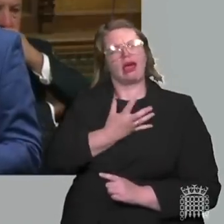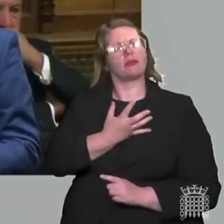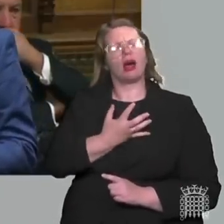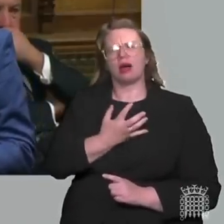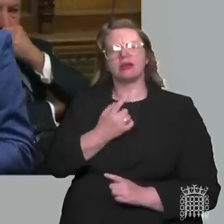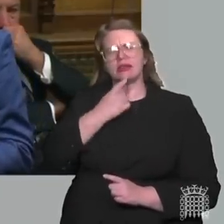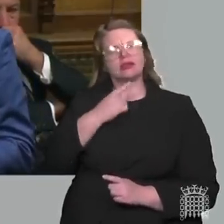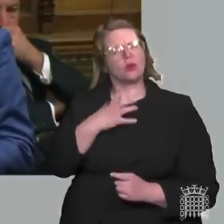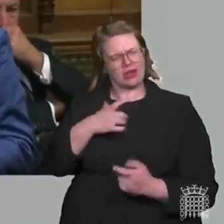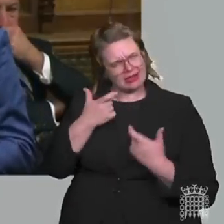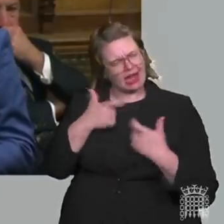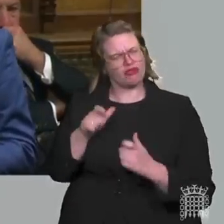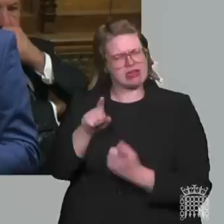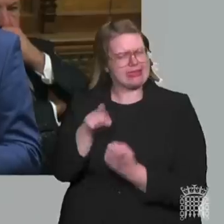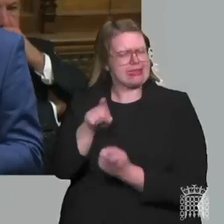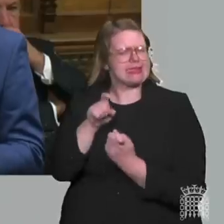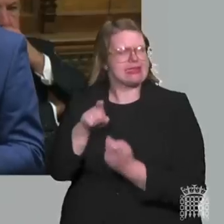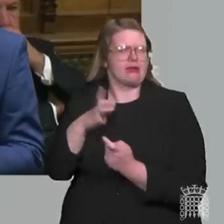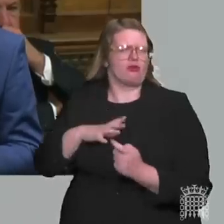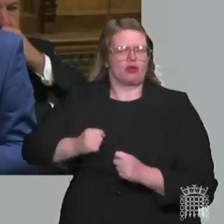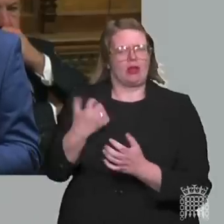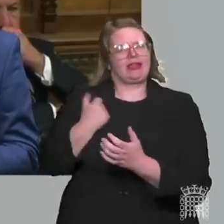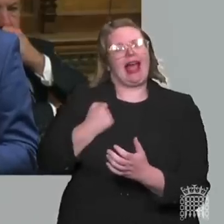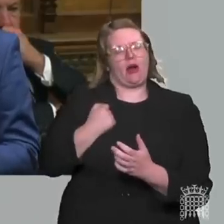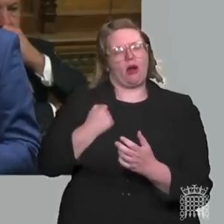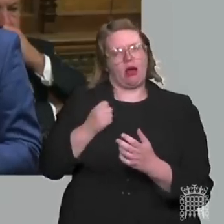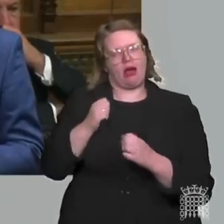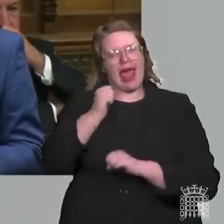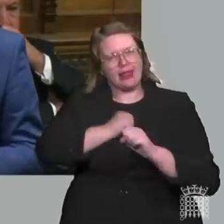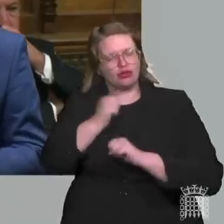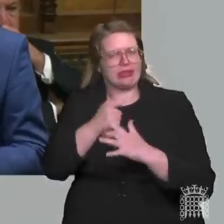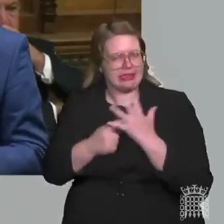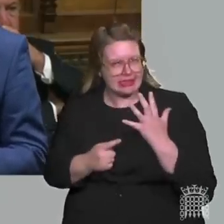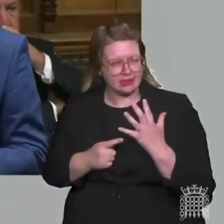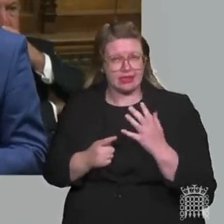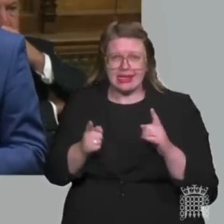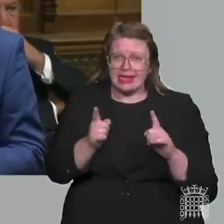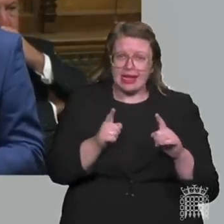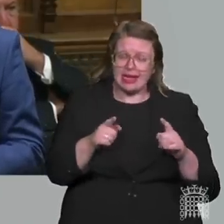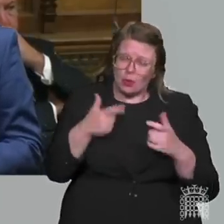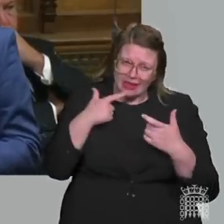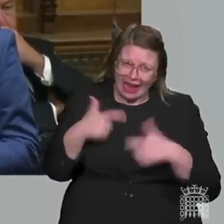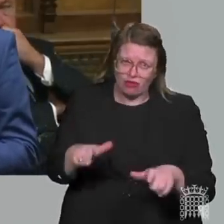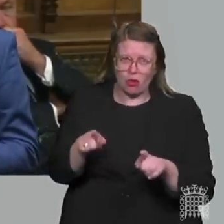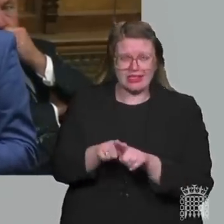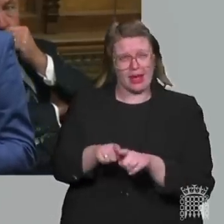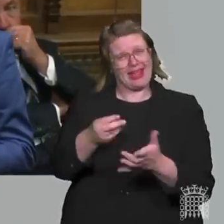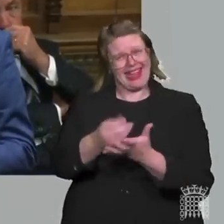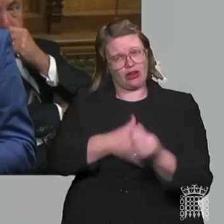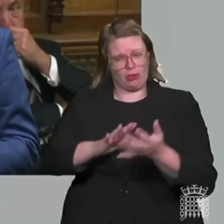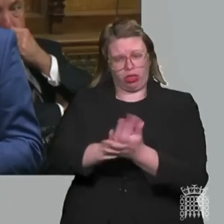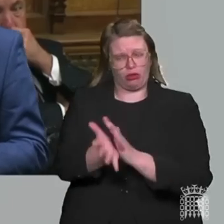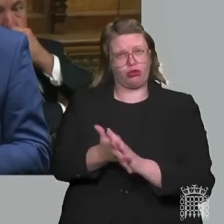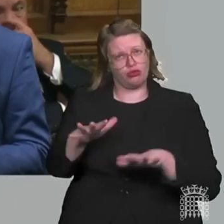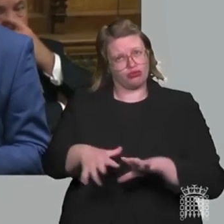Scotland's vast energy wealth, just like the Tories, continuing the economic vandalism of Brexit, just like the Tories, and deny Scotland's right